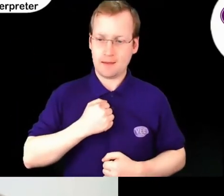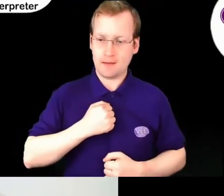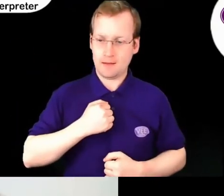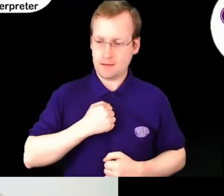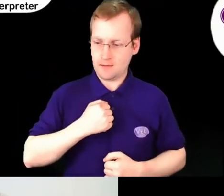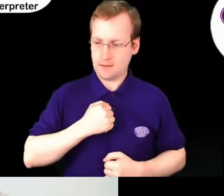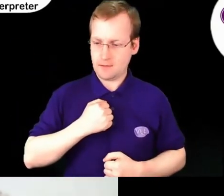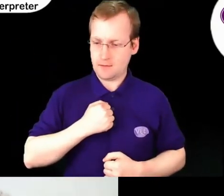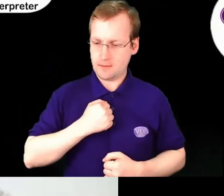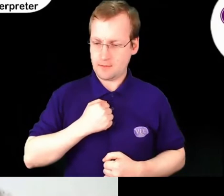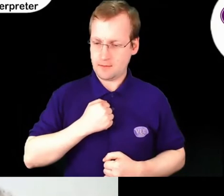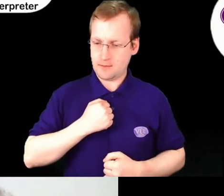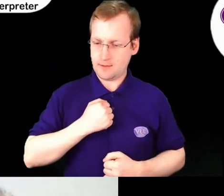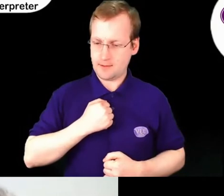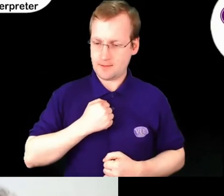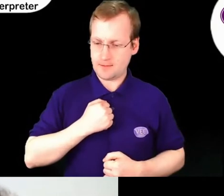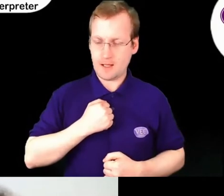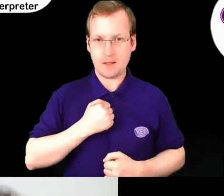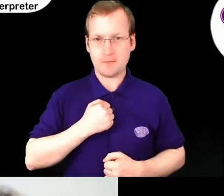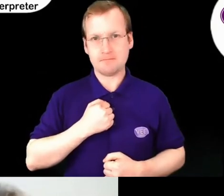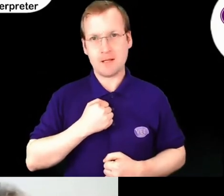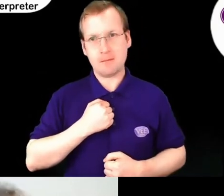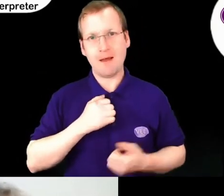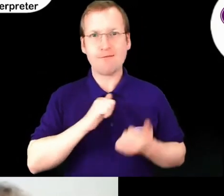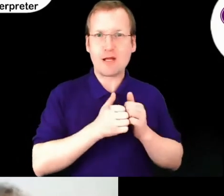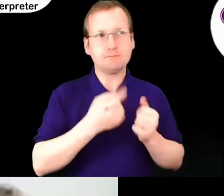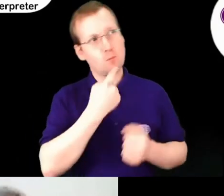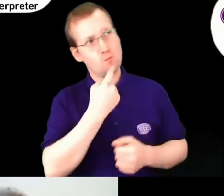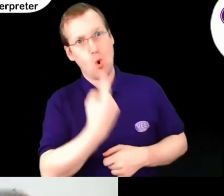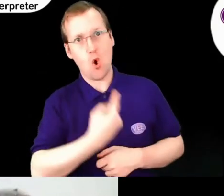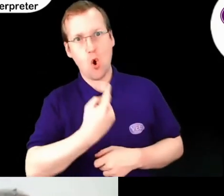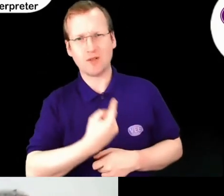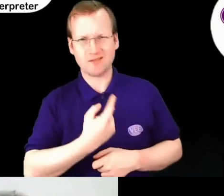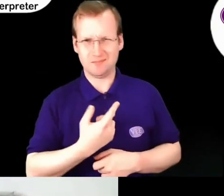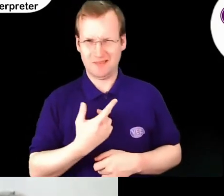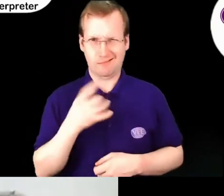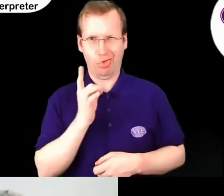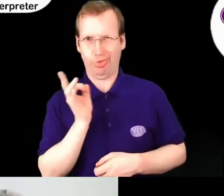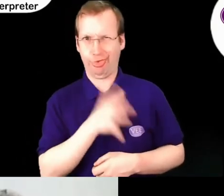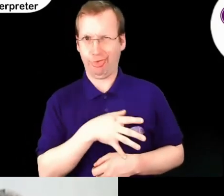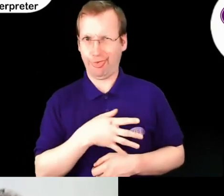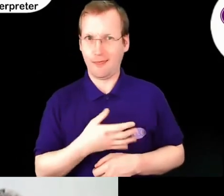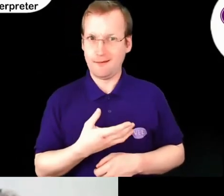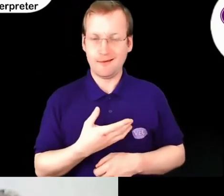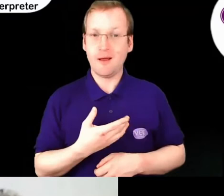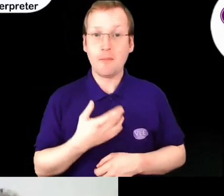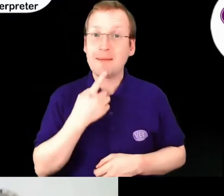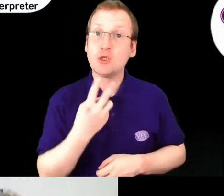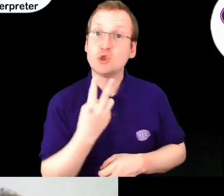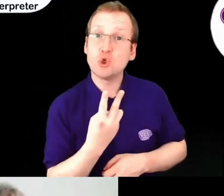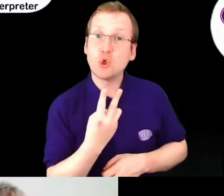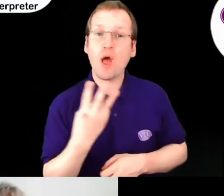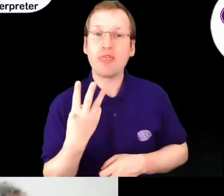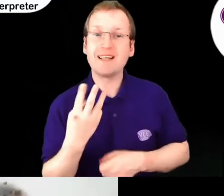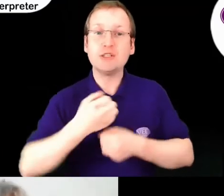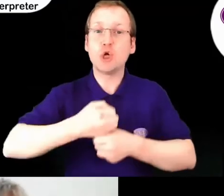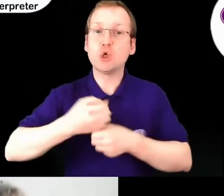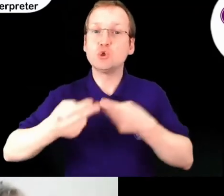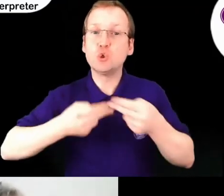Somebody kind of warned me that I might make news. I didn't, you know, that didn't kind of bother me. As it happened, it went into two or three church newspapers, with